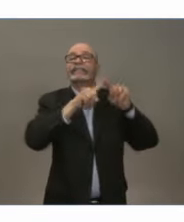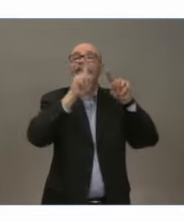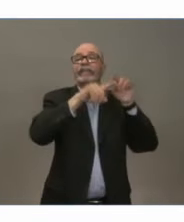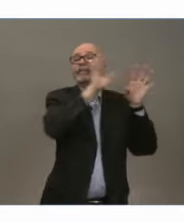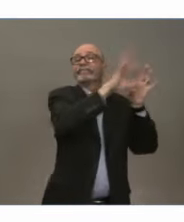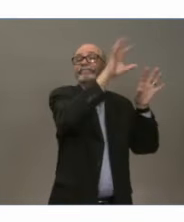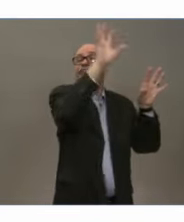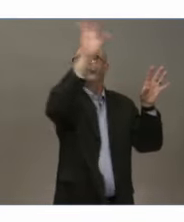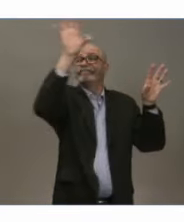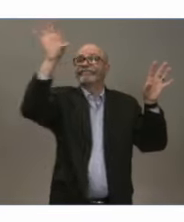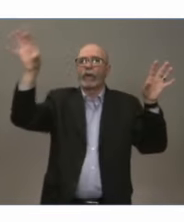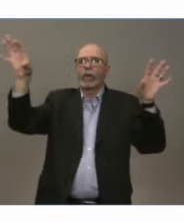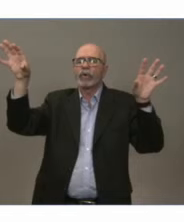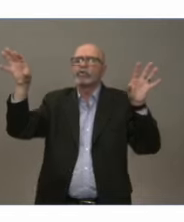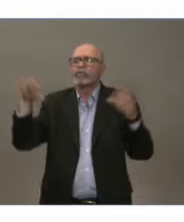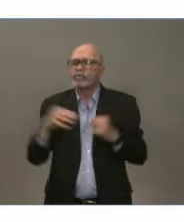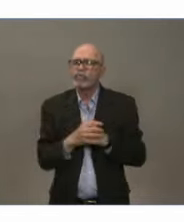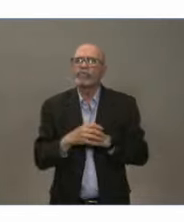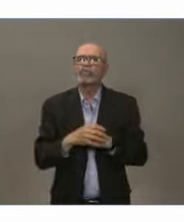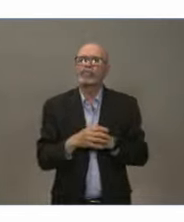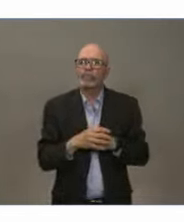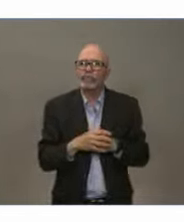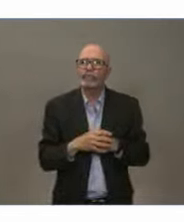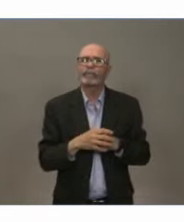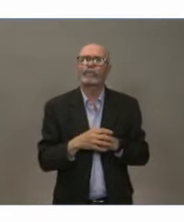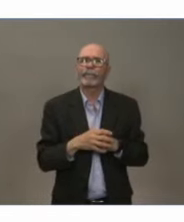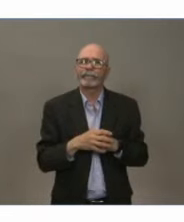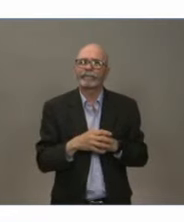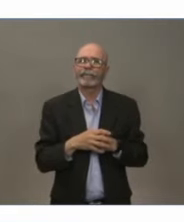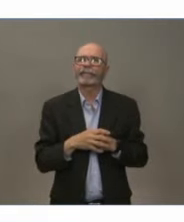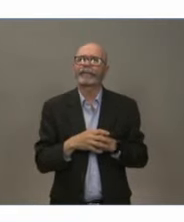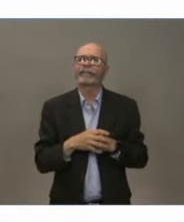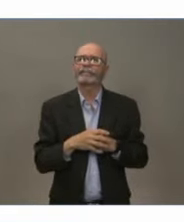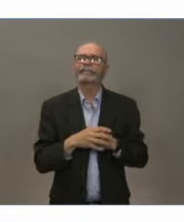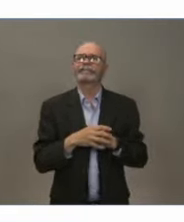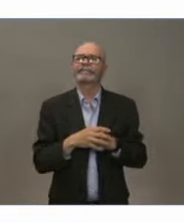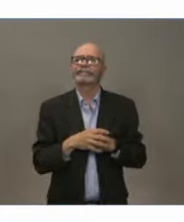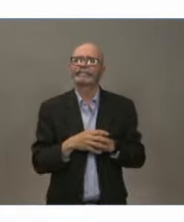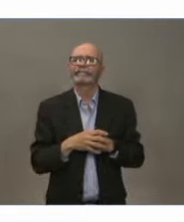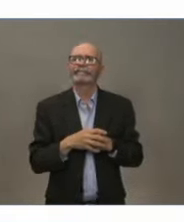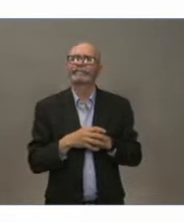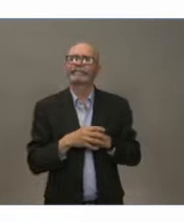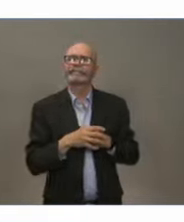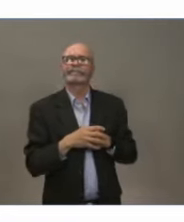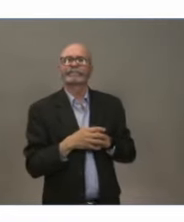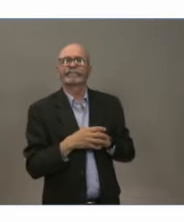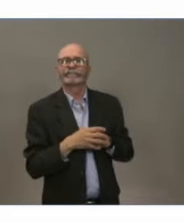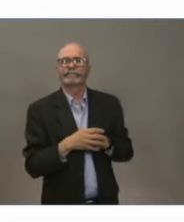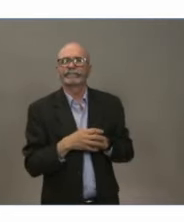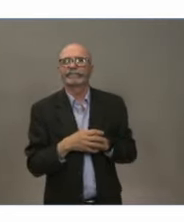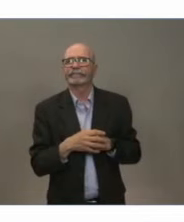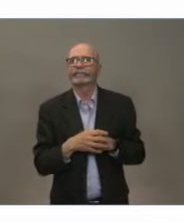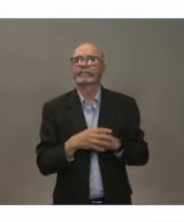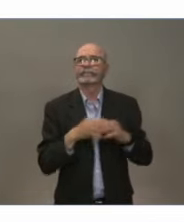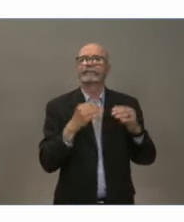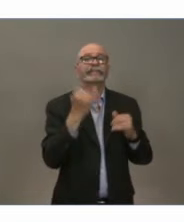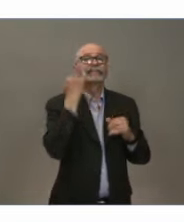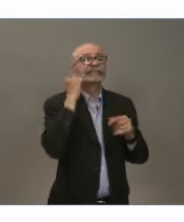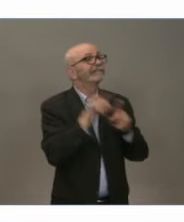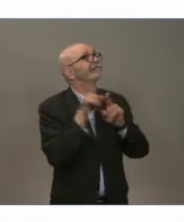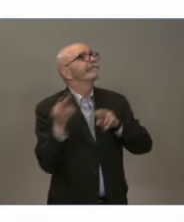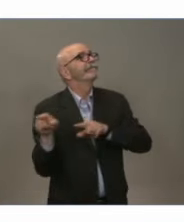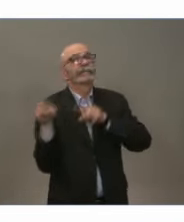our poor compliance issue would put our system in the same kind of jeopardy as that you